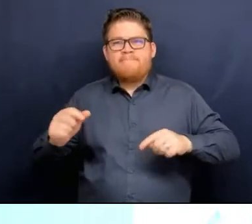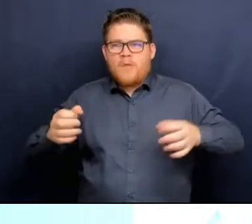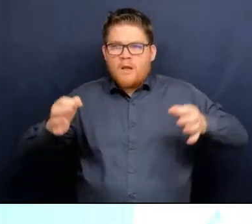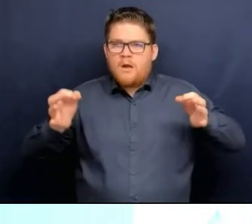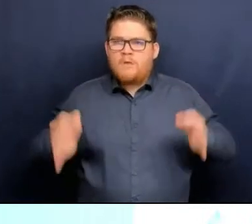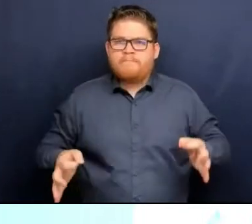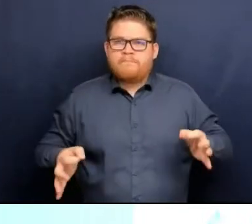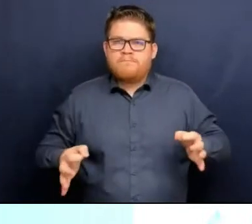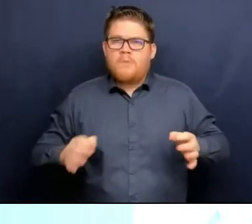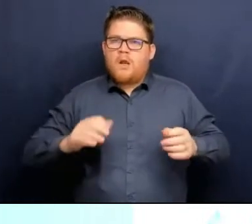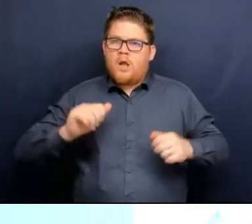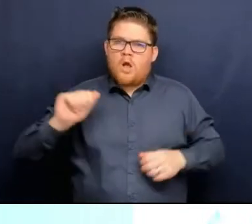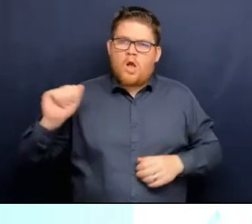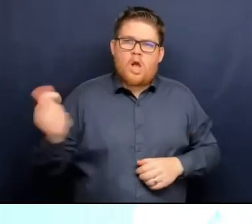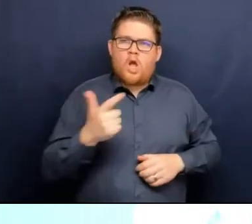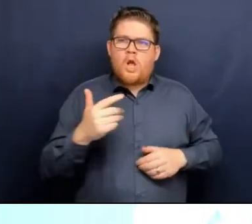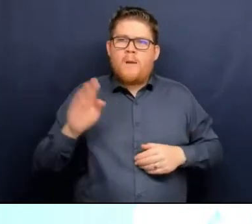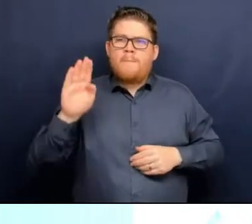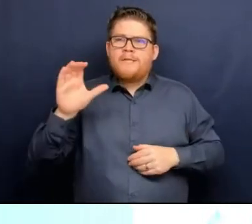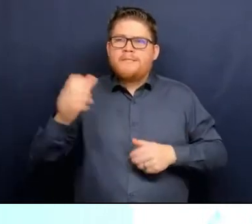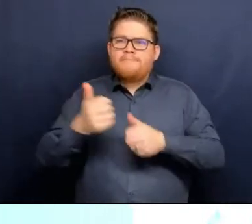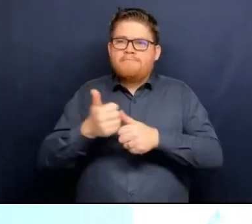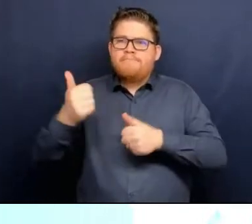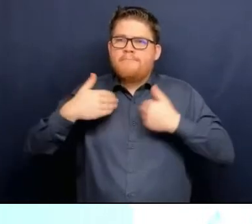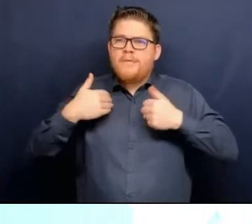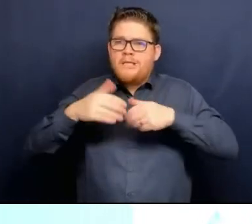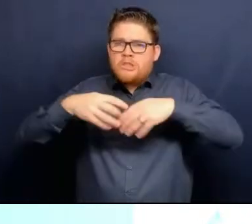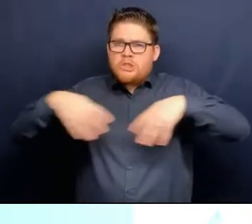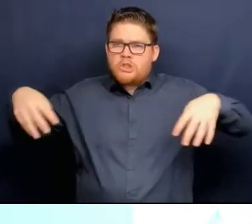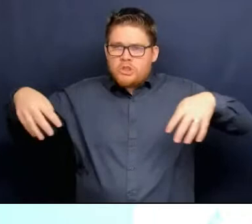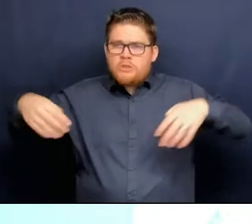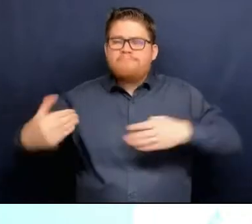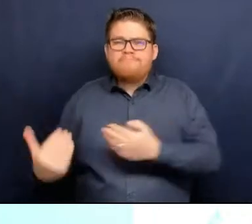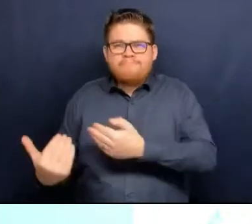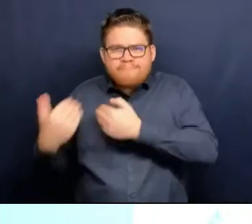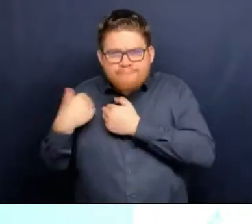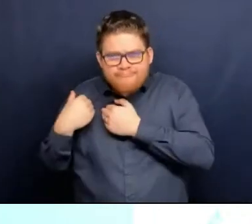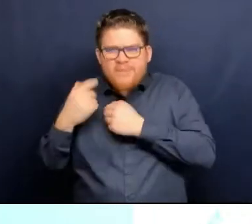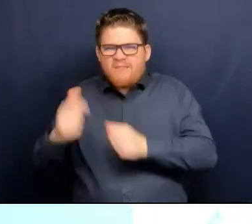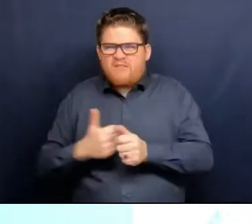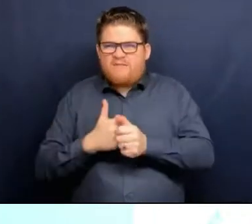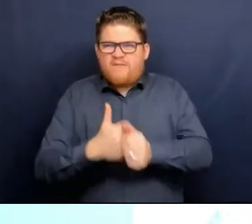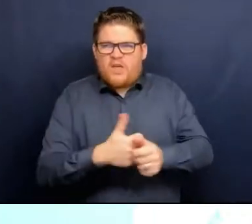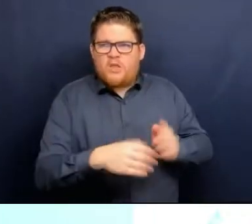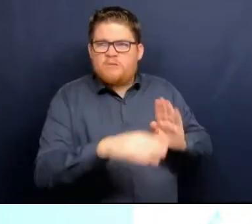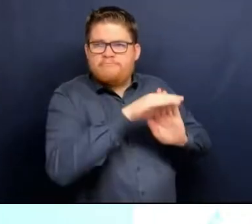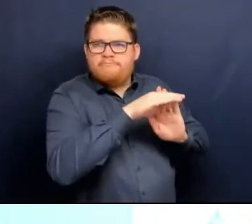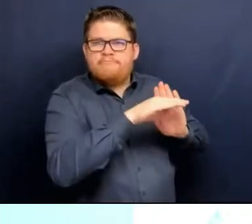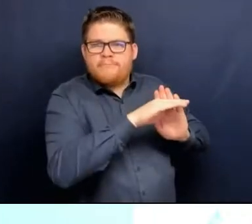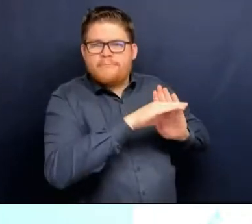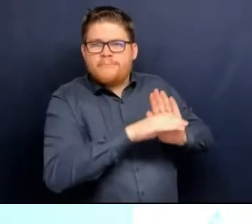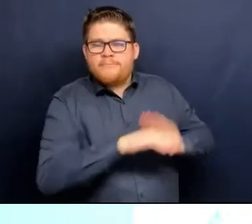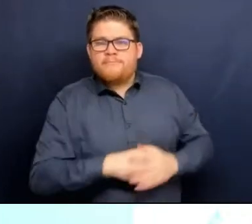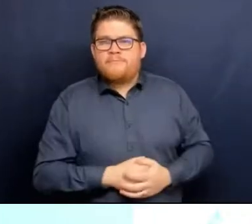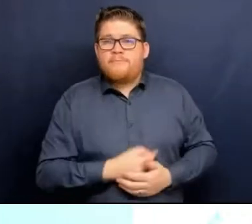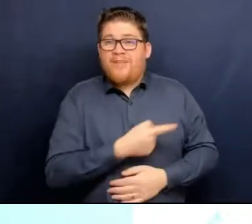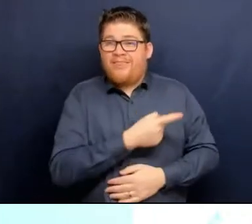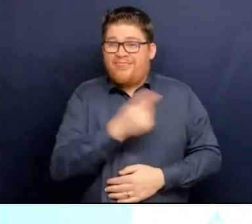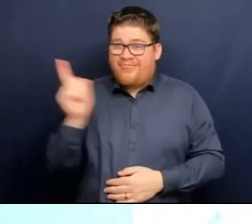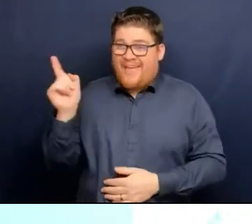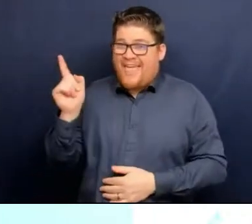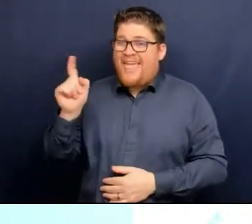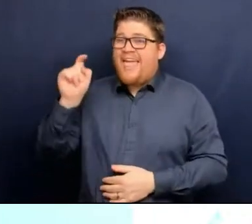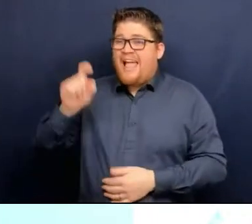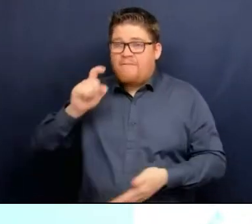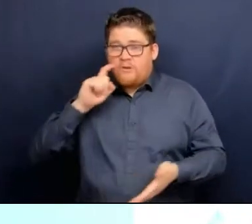delivering on the action plan. All ministries are responsible for ensuring that the work that they do recognizes and understands the commitments that we've